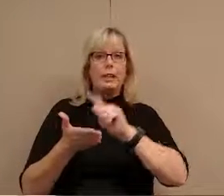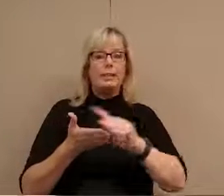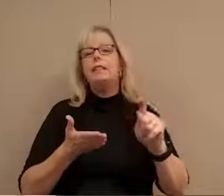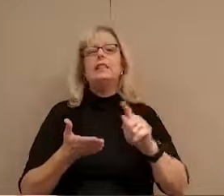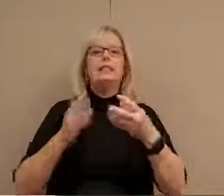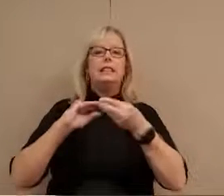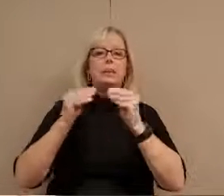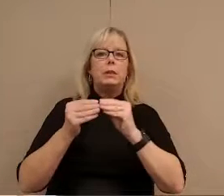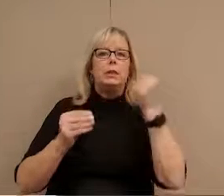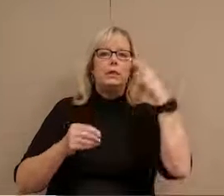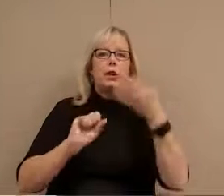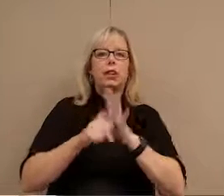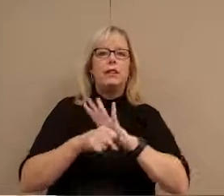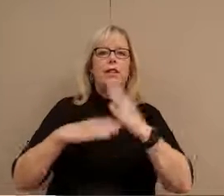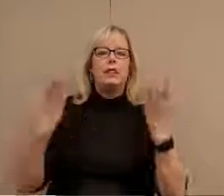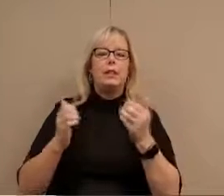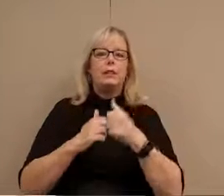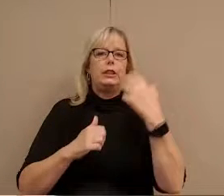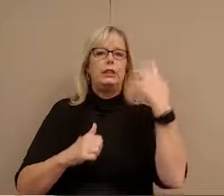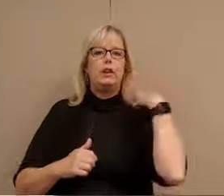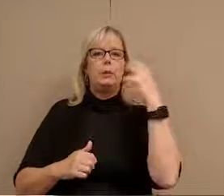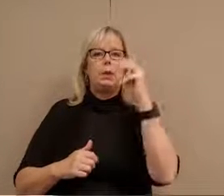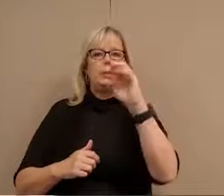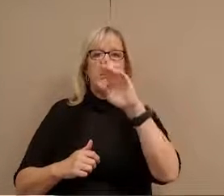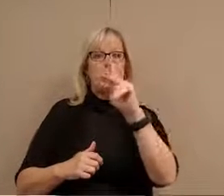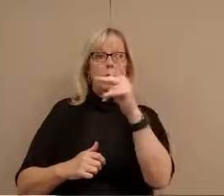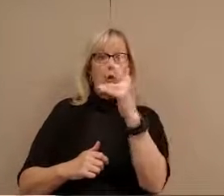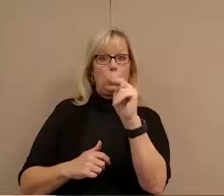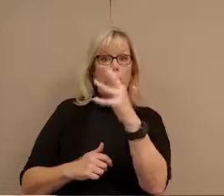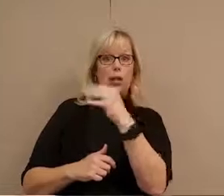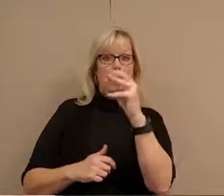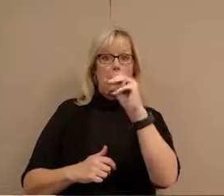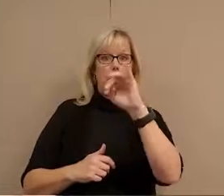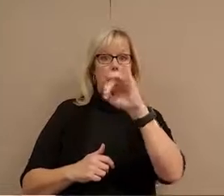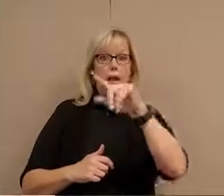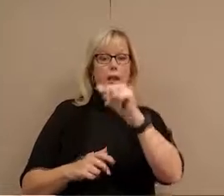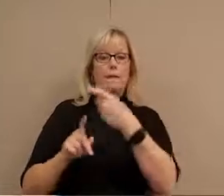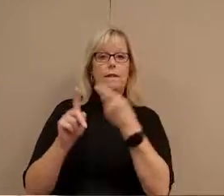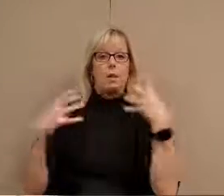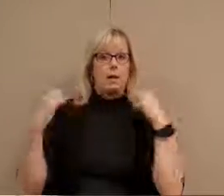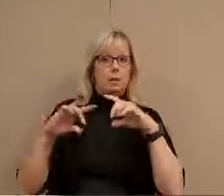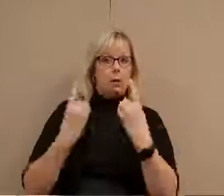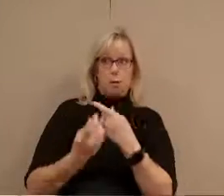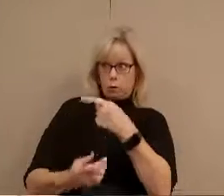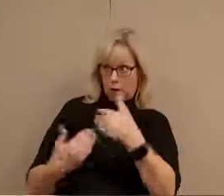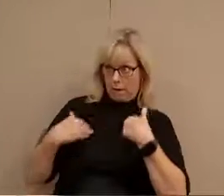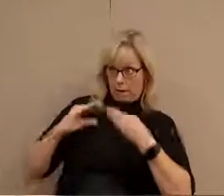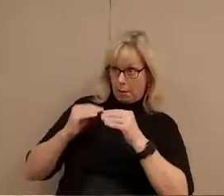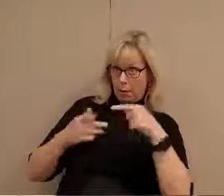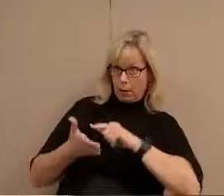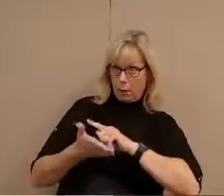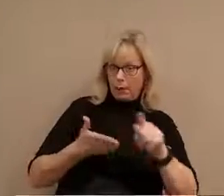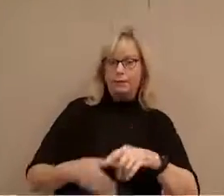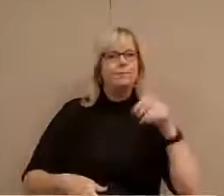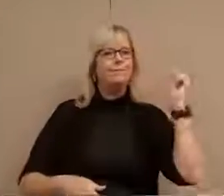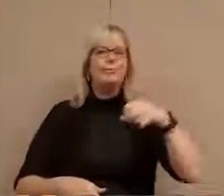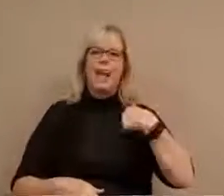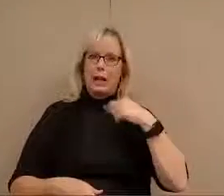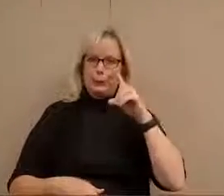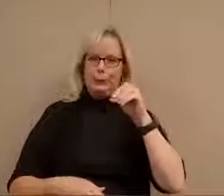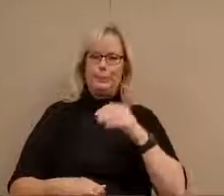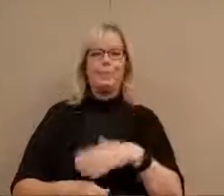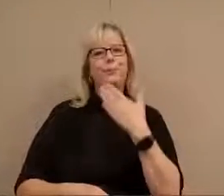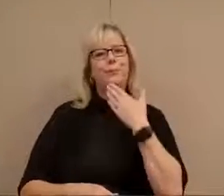the COVID, joined with Chairman Mark Kern and Mila Blanford from the Health Department. Mila, you have the numbers this week. I do, Herb. Thank